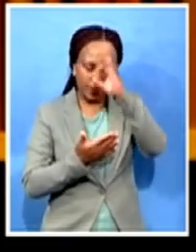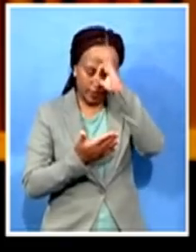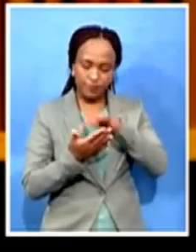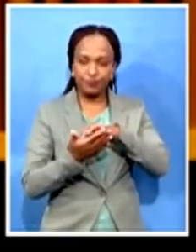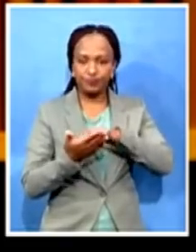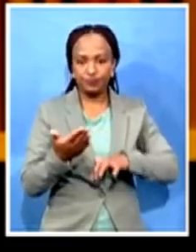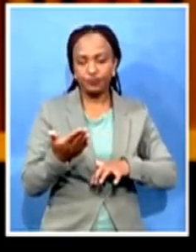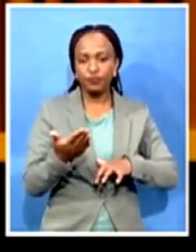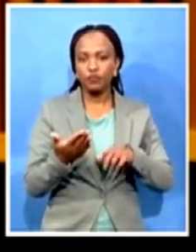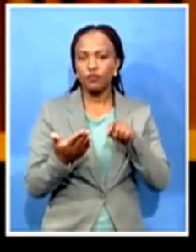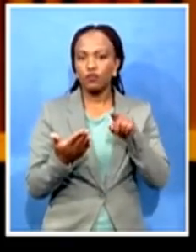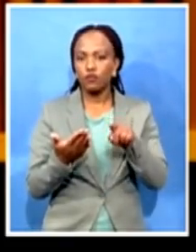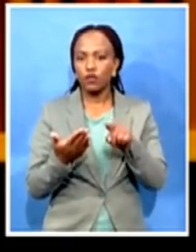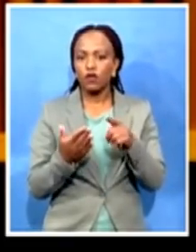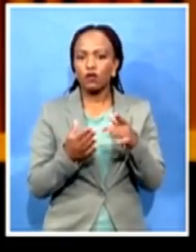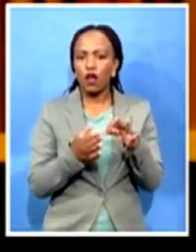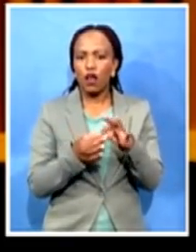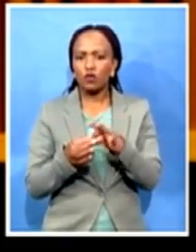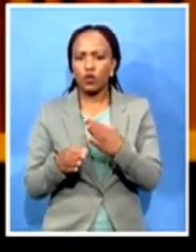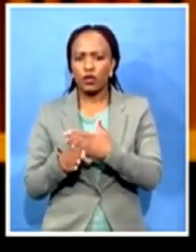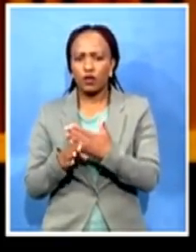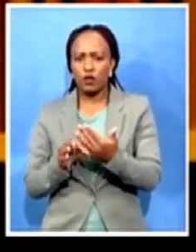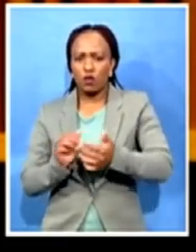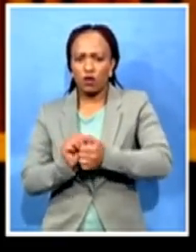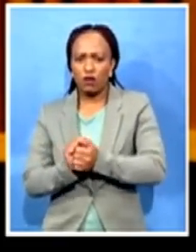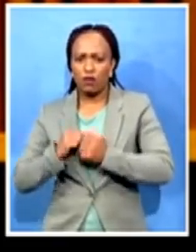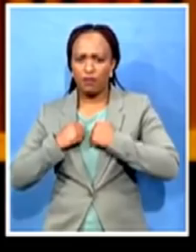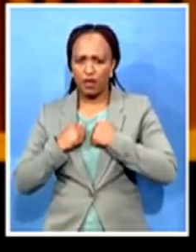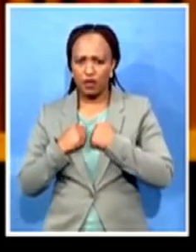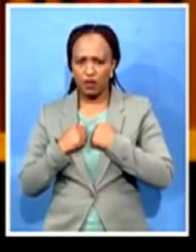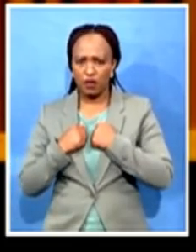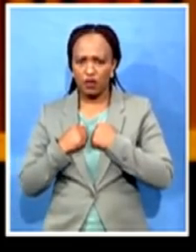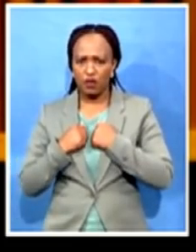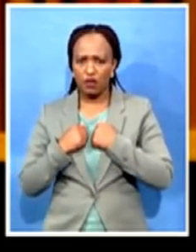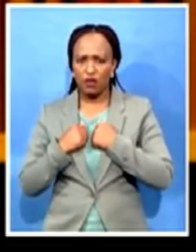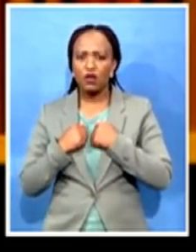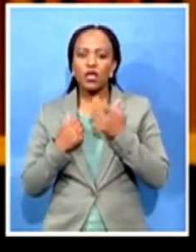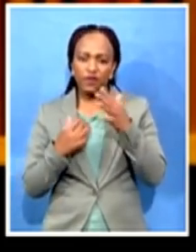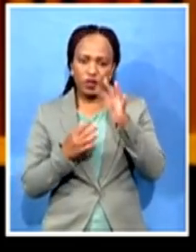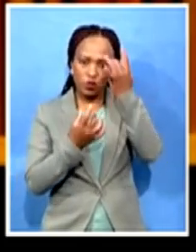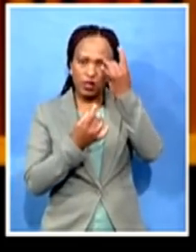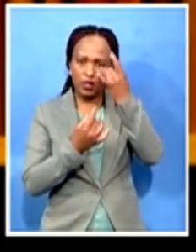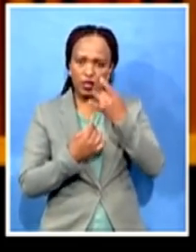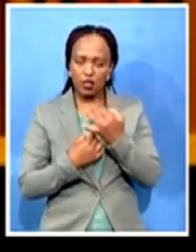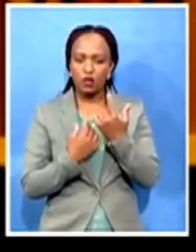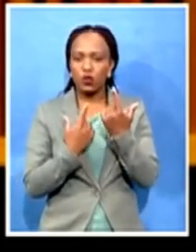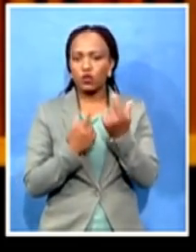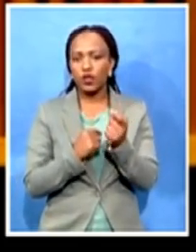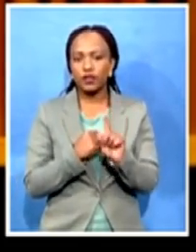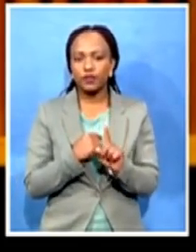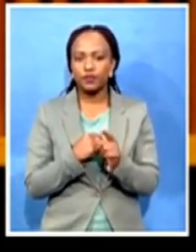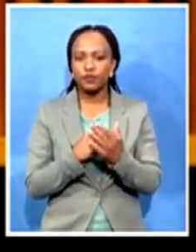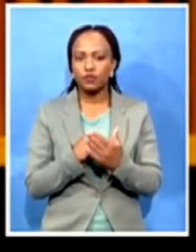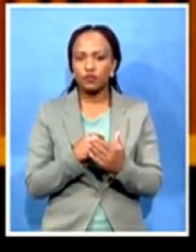morning, and he also indicated that he will pursue this by submitting an affidavit in pursuit of the bail